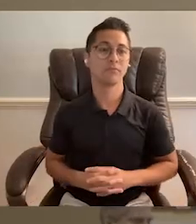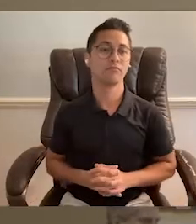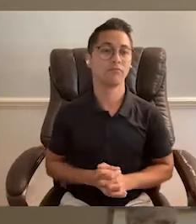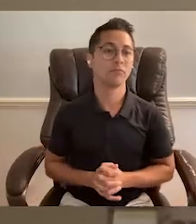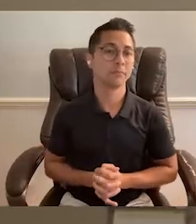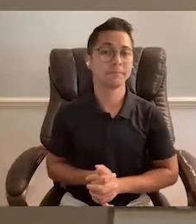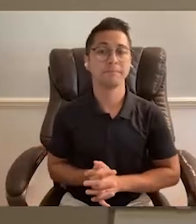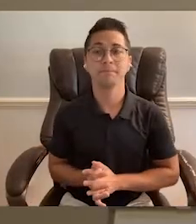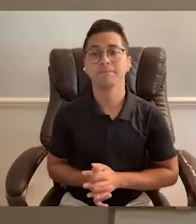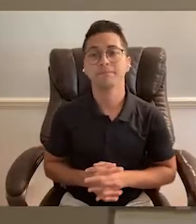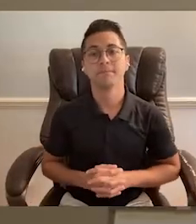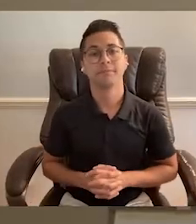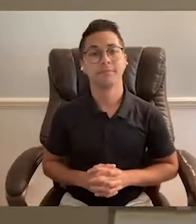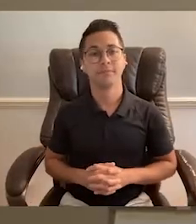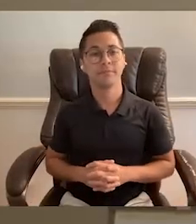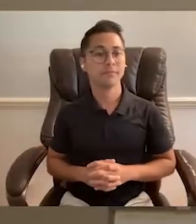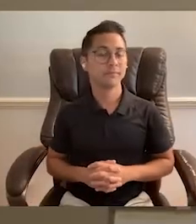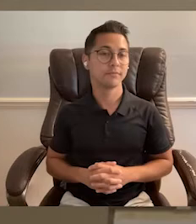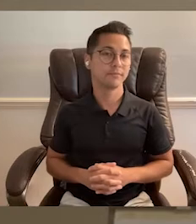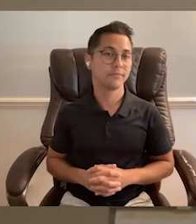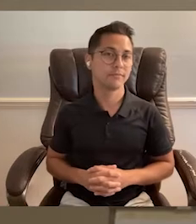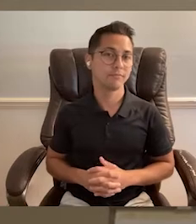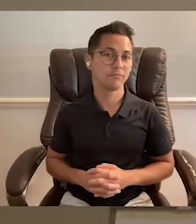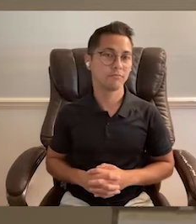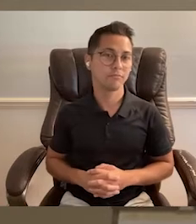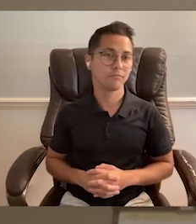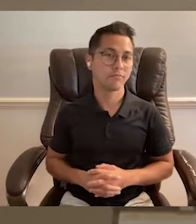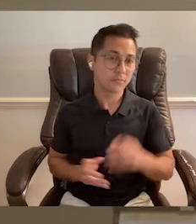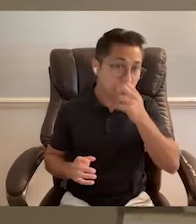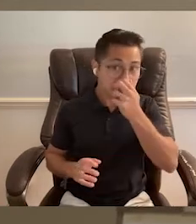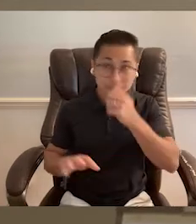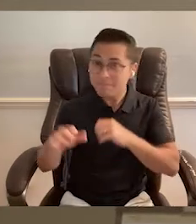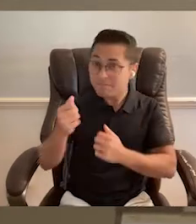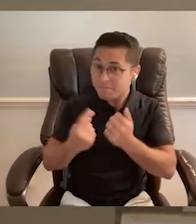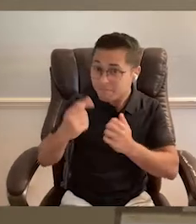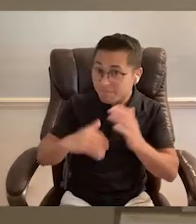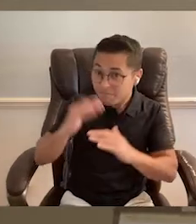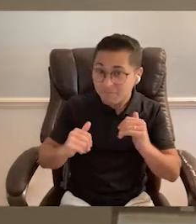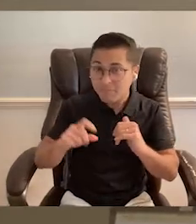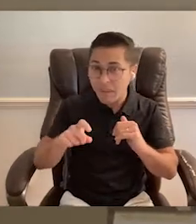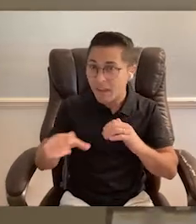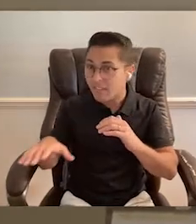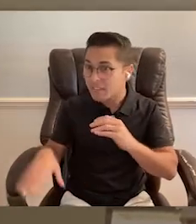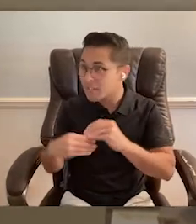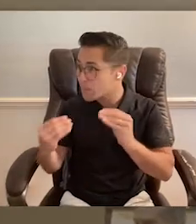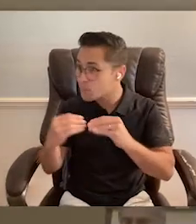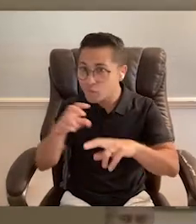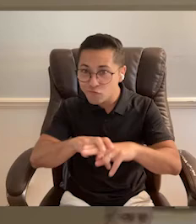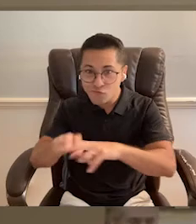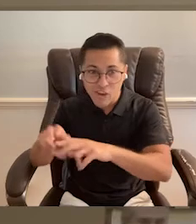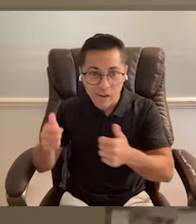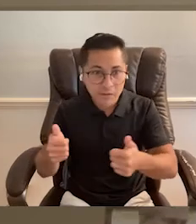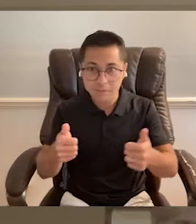All right, good morning. How's everybody doing? Morning. Great. Having a great conference. So this is exciting. I appreciate,